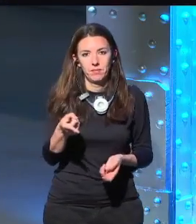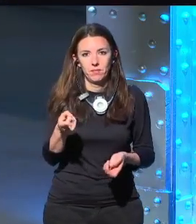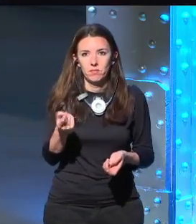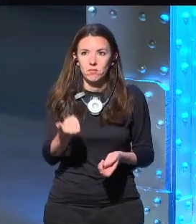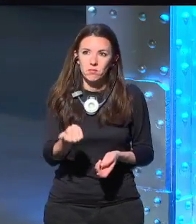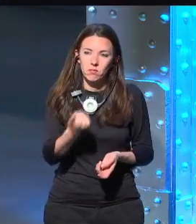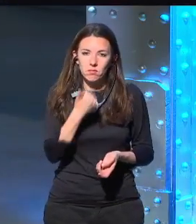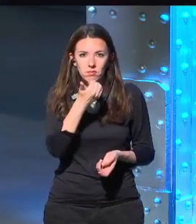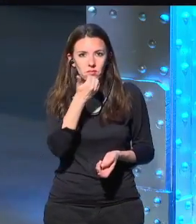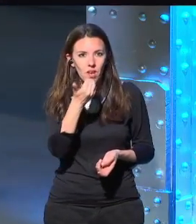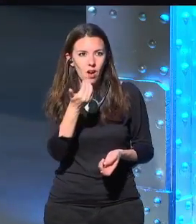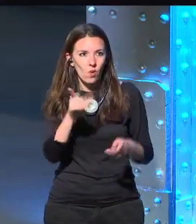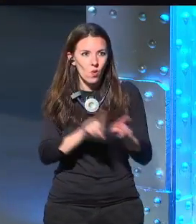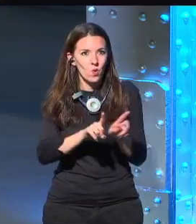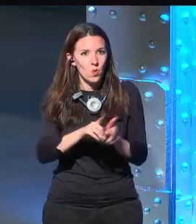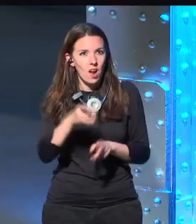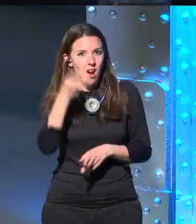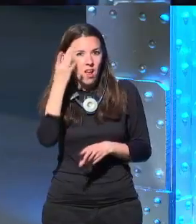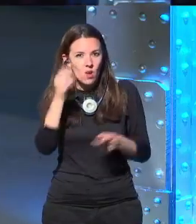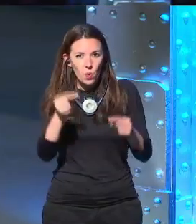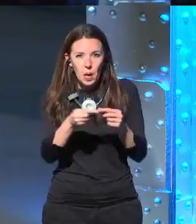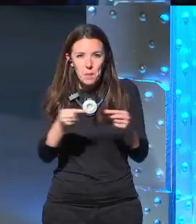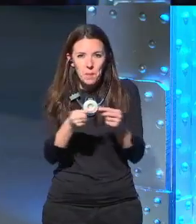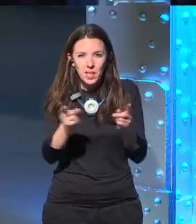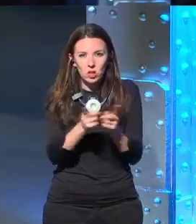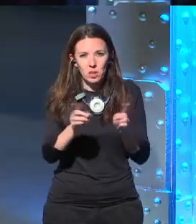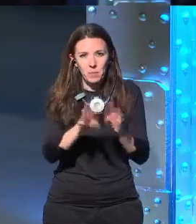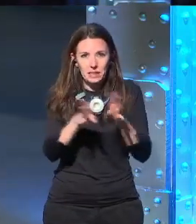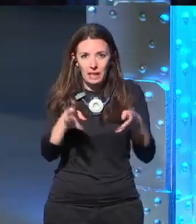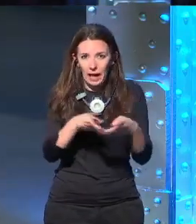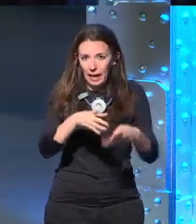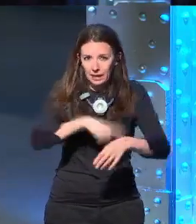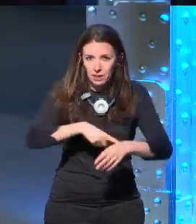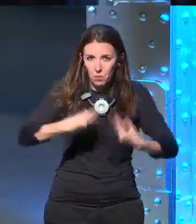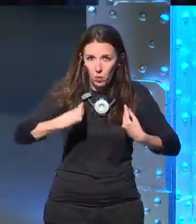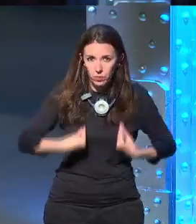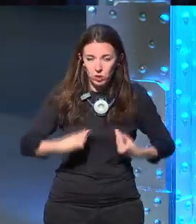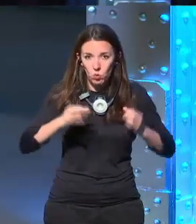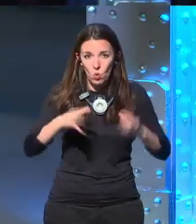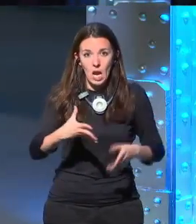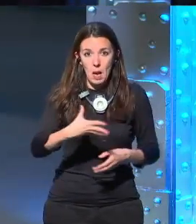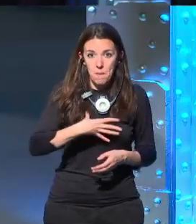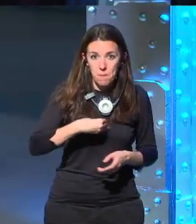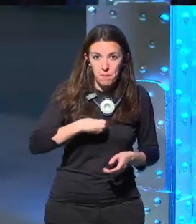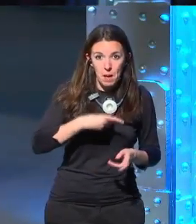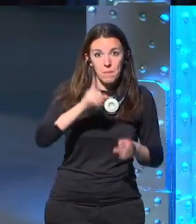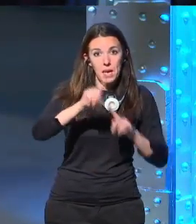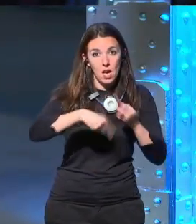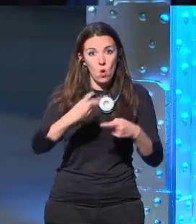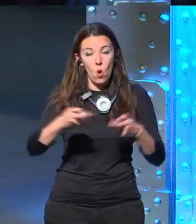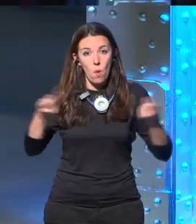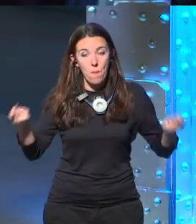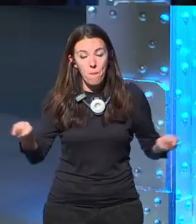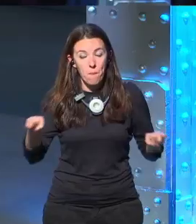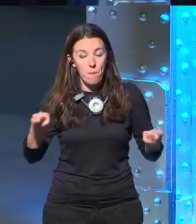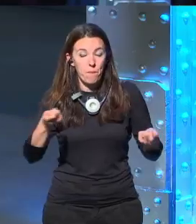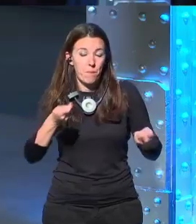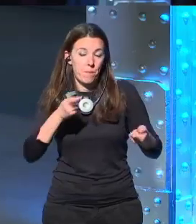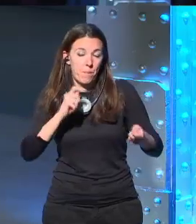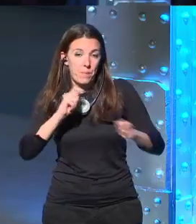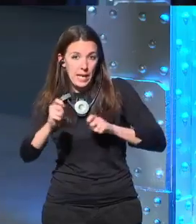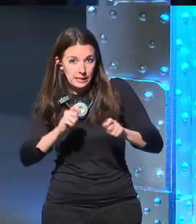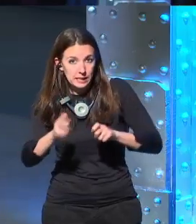invented at the same time. When you invent printing presses and paper and you bring back the wisdom from